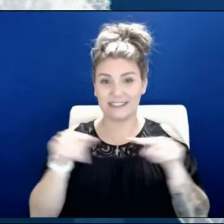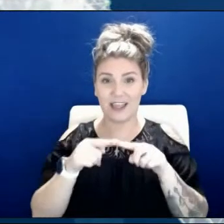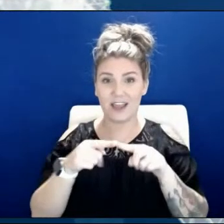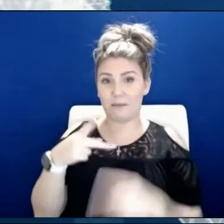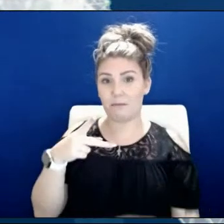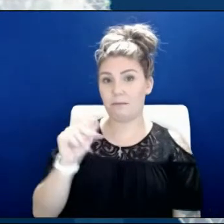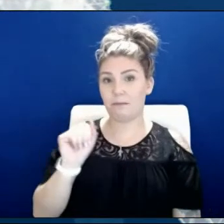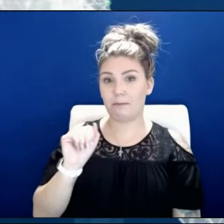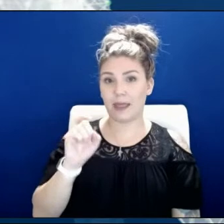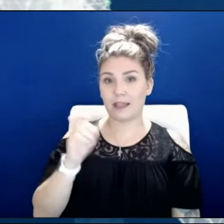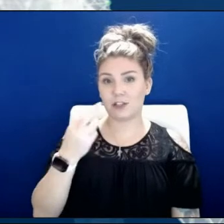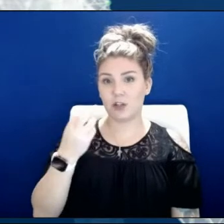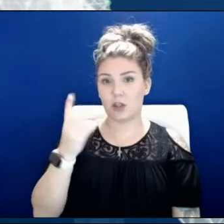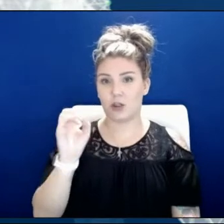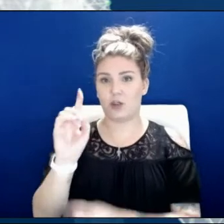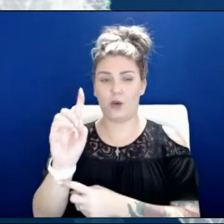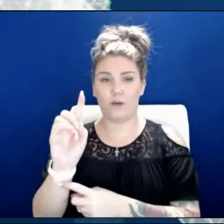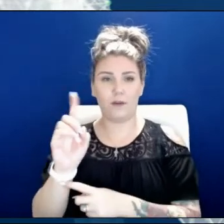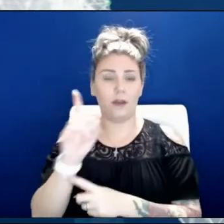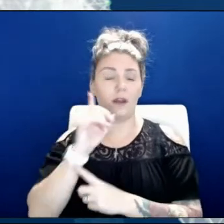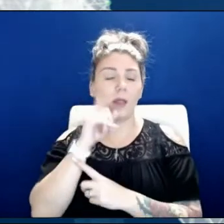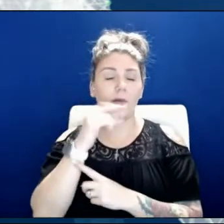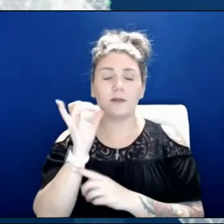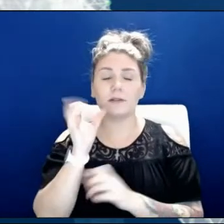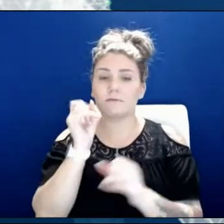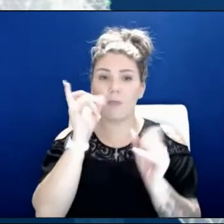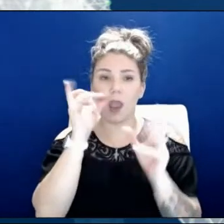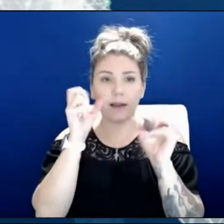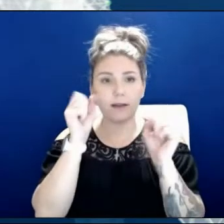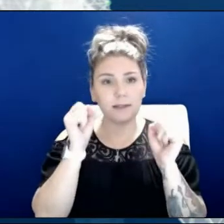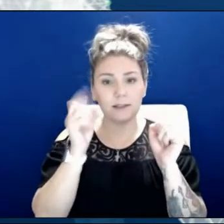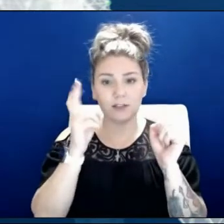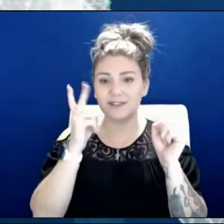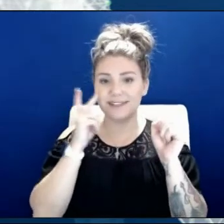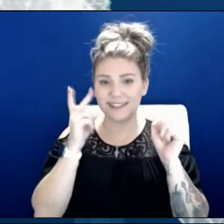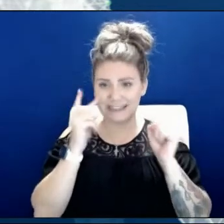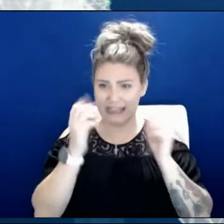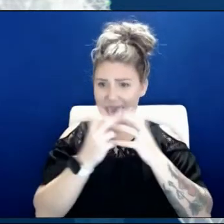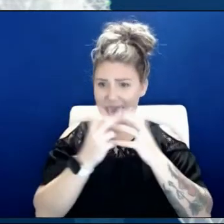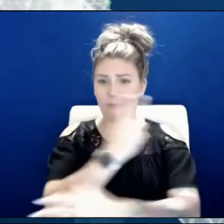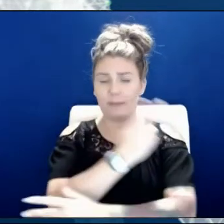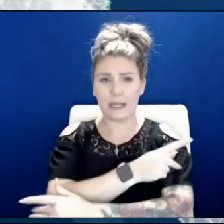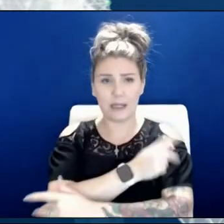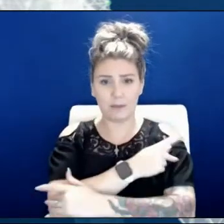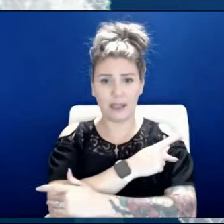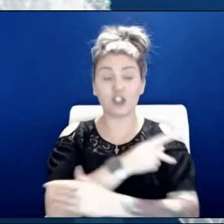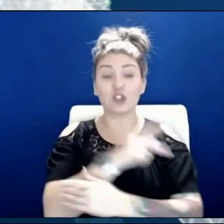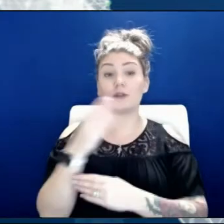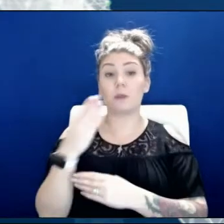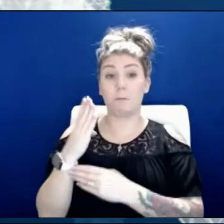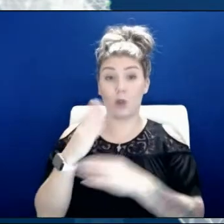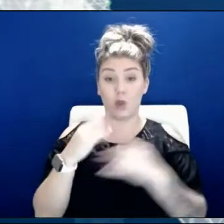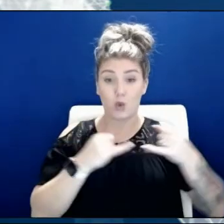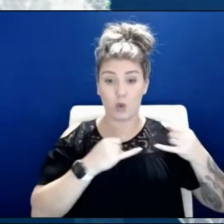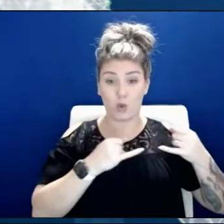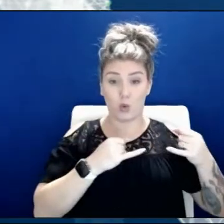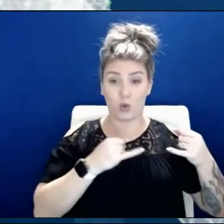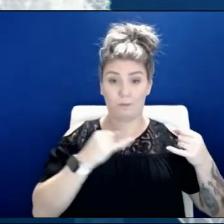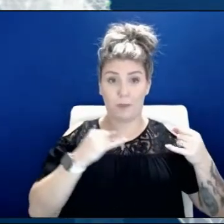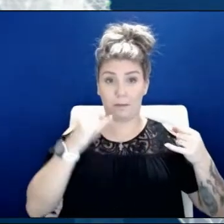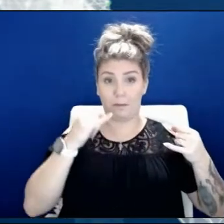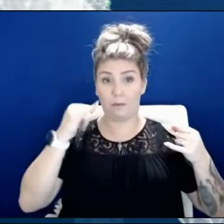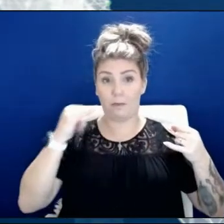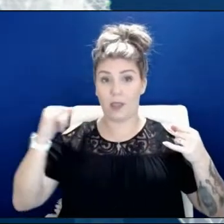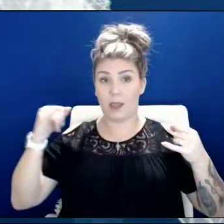looks amazing. If you see the number of patients in the blue line down below, it's a reflection of how many people